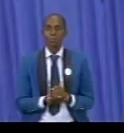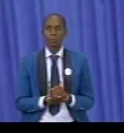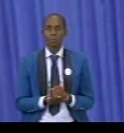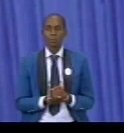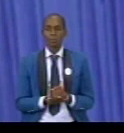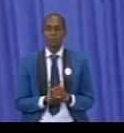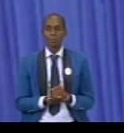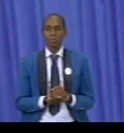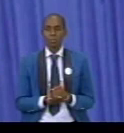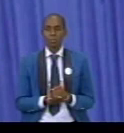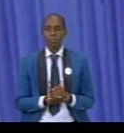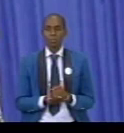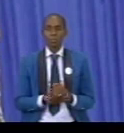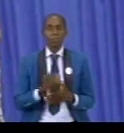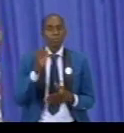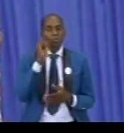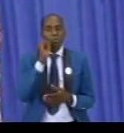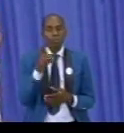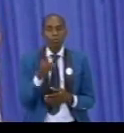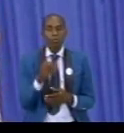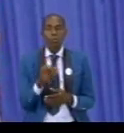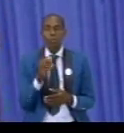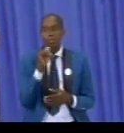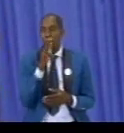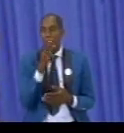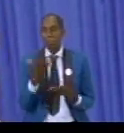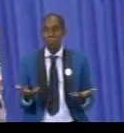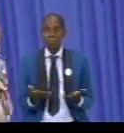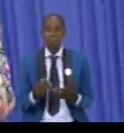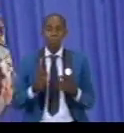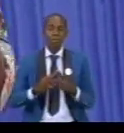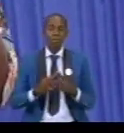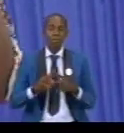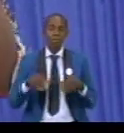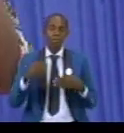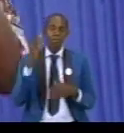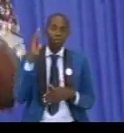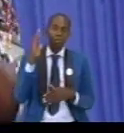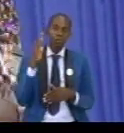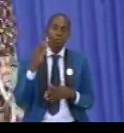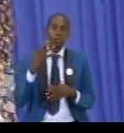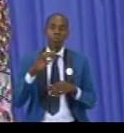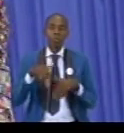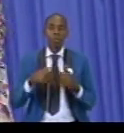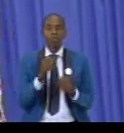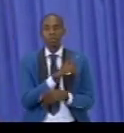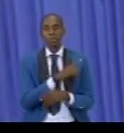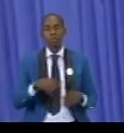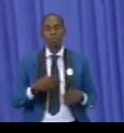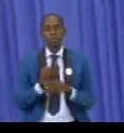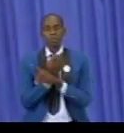evening to testify to how God delivered me from the oppression of devil.